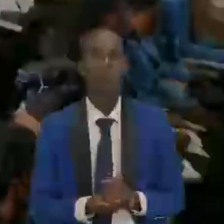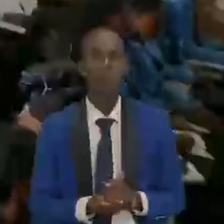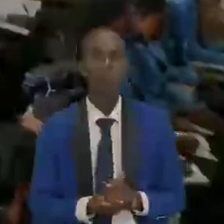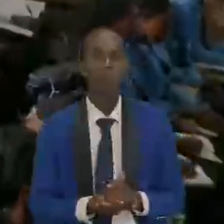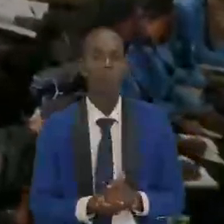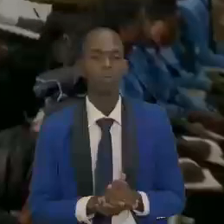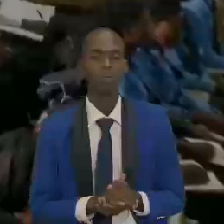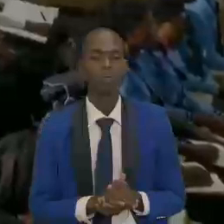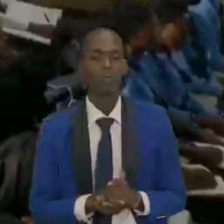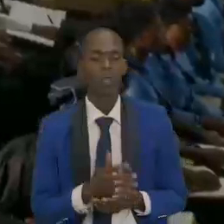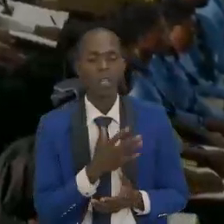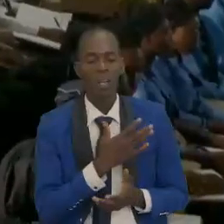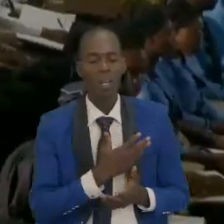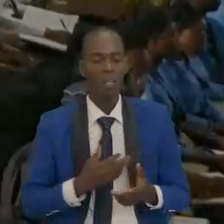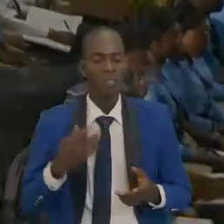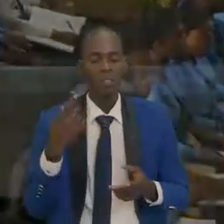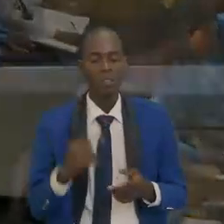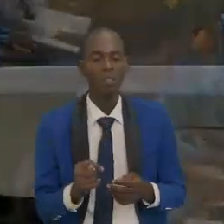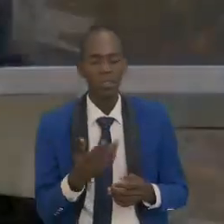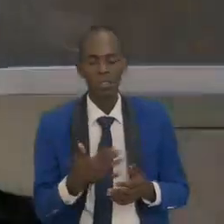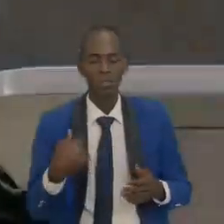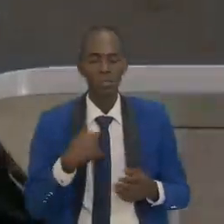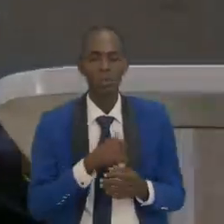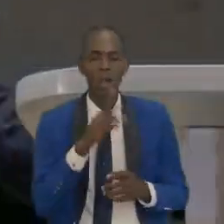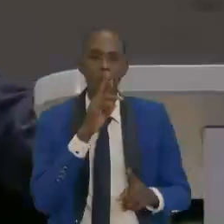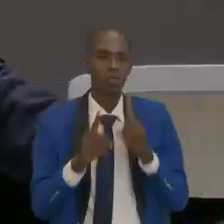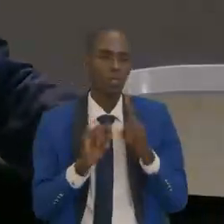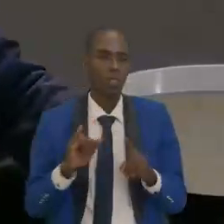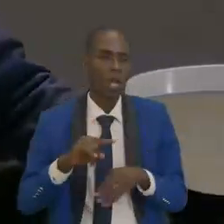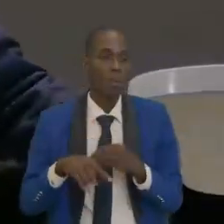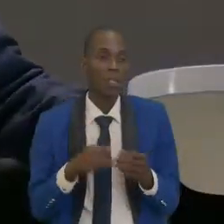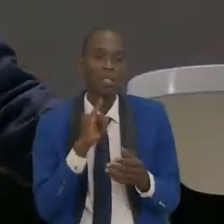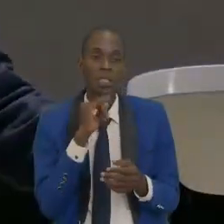and the past were talking about is the recent past